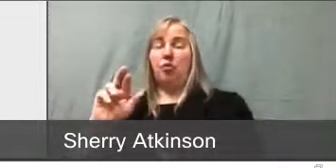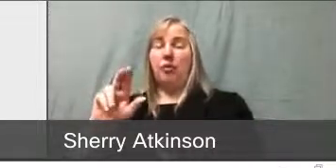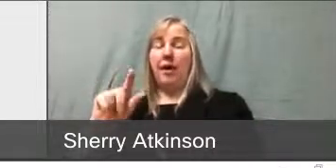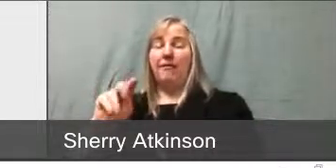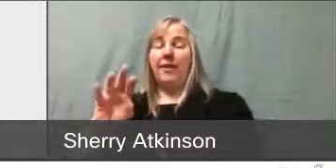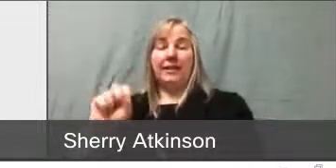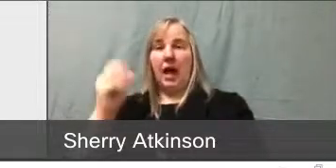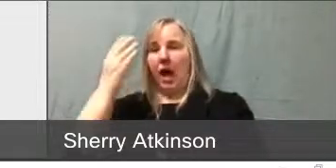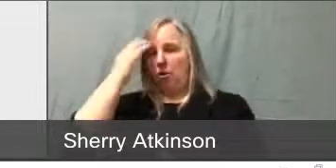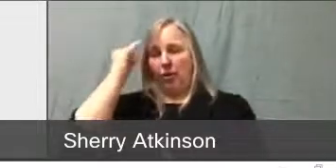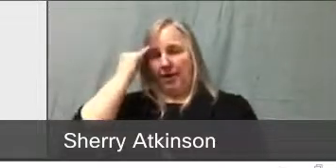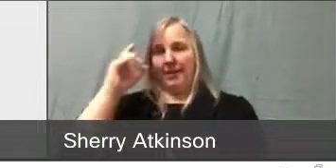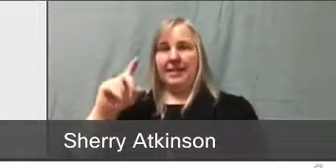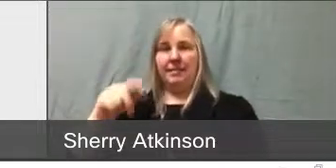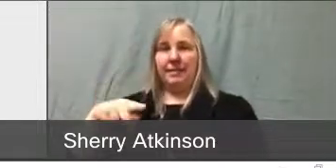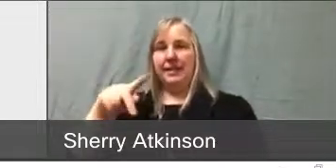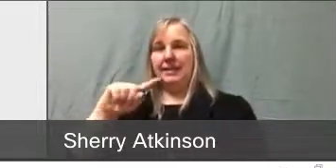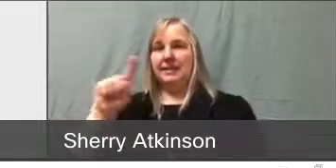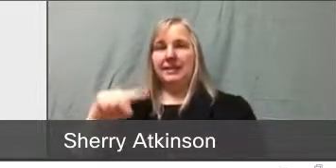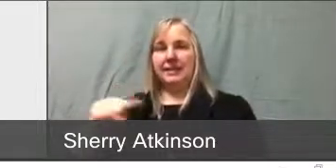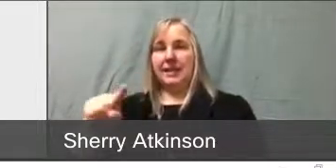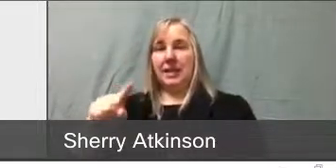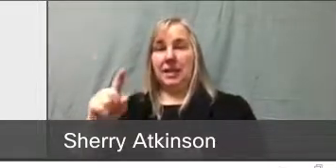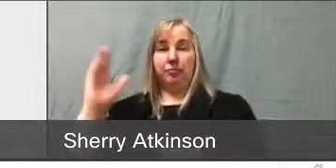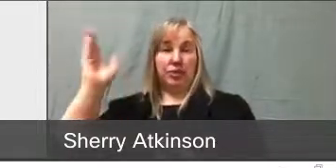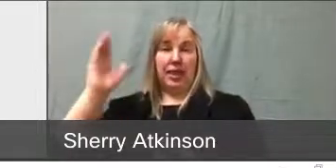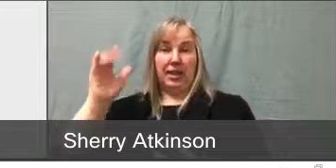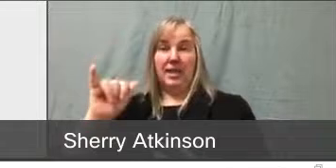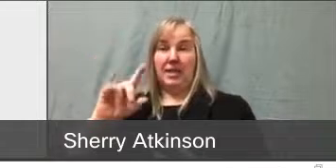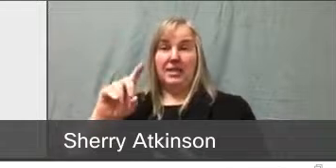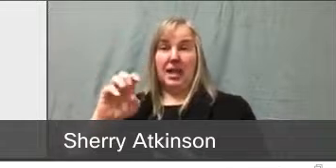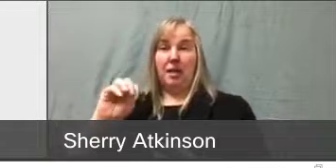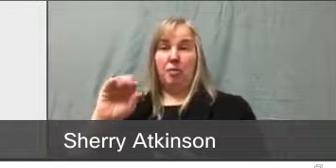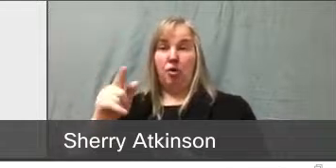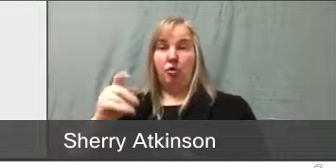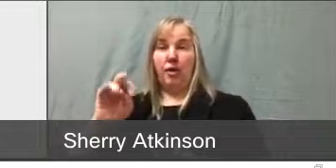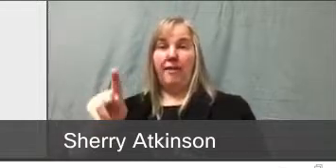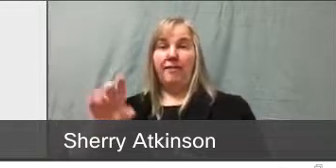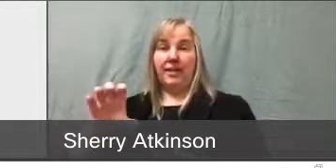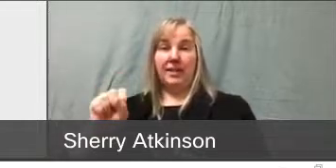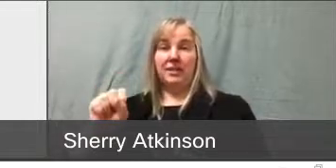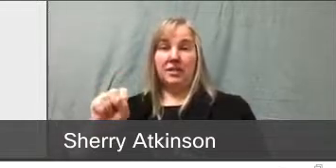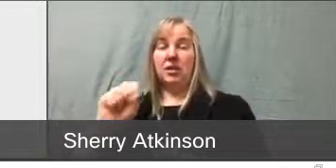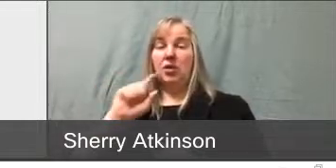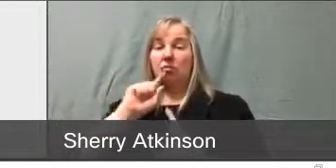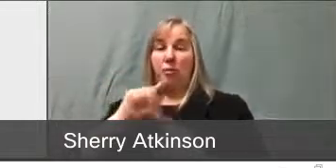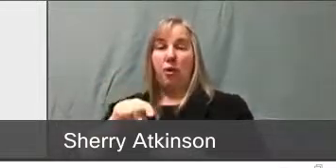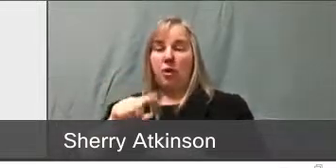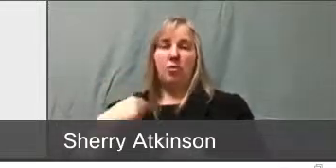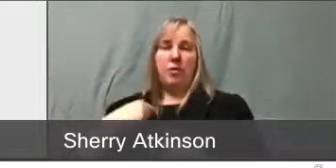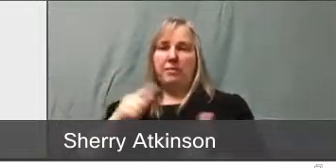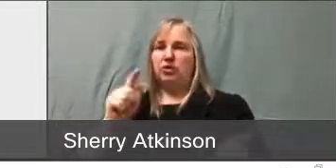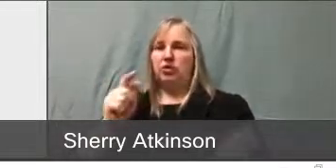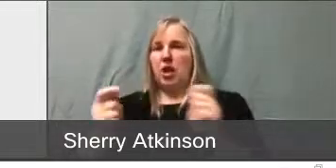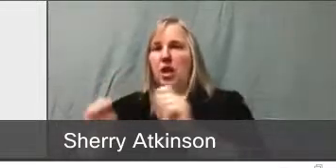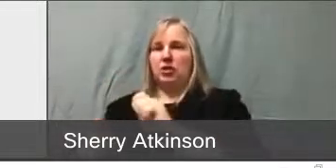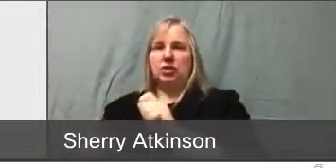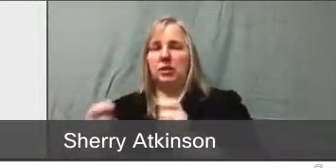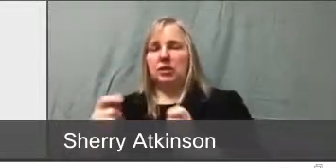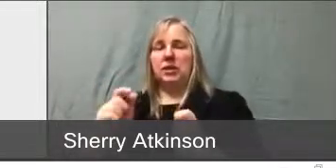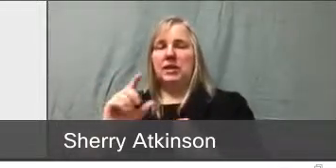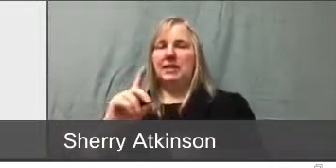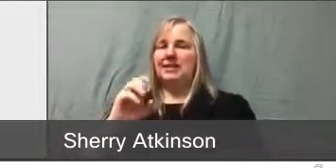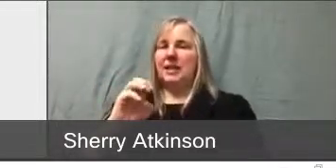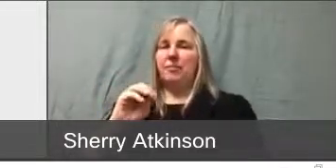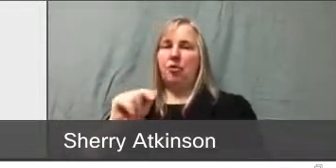report. I might not have been there for that part, but we have been shifting in terms of our demographics for a number of years.